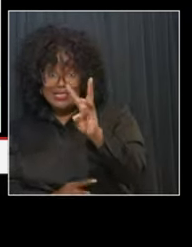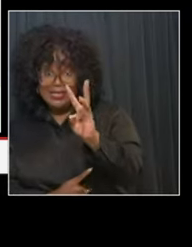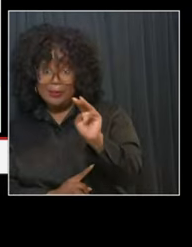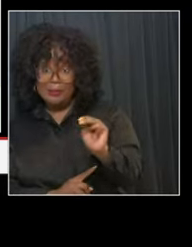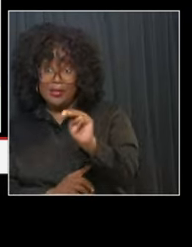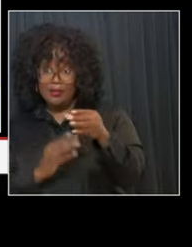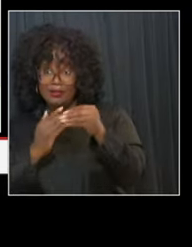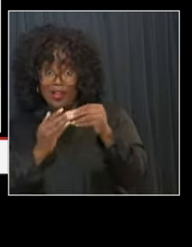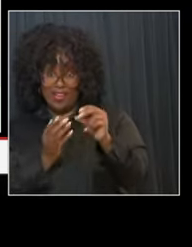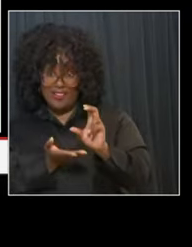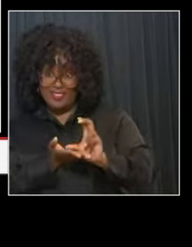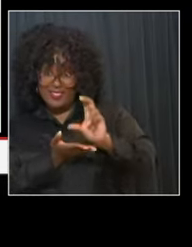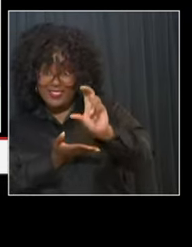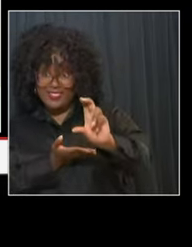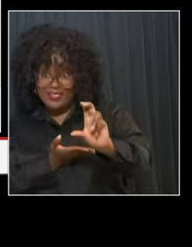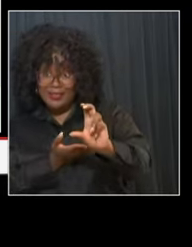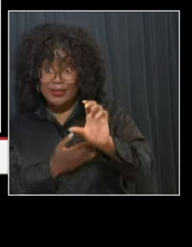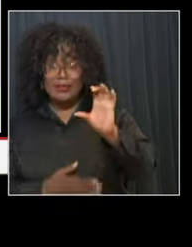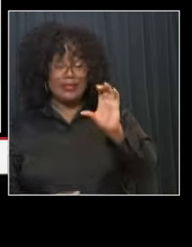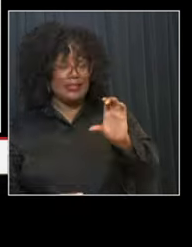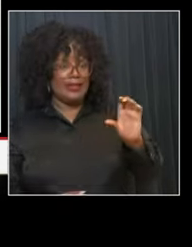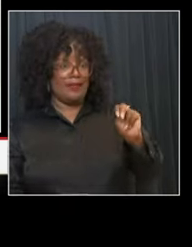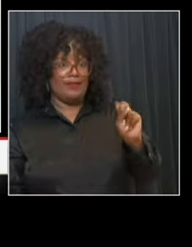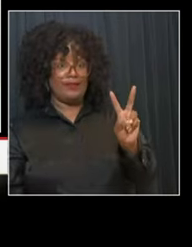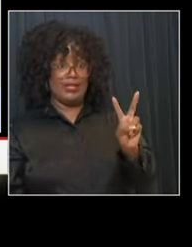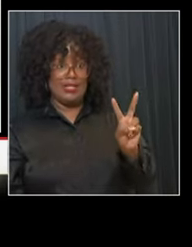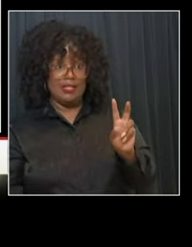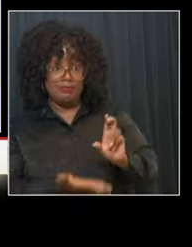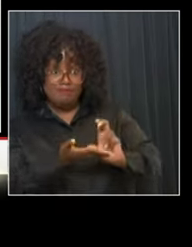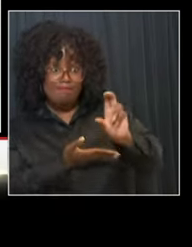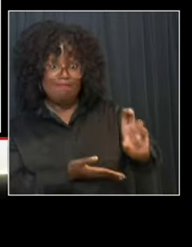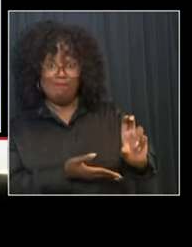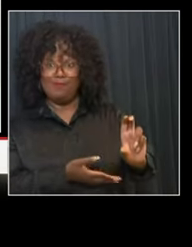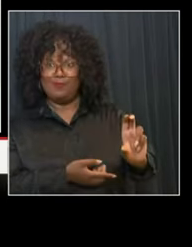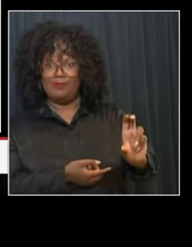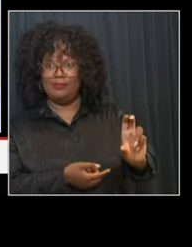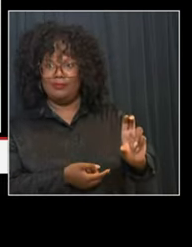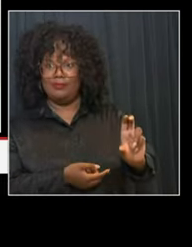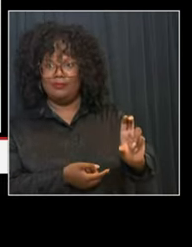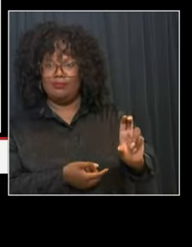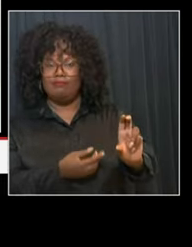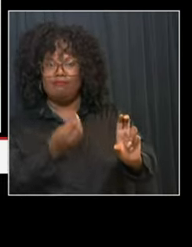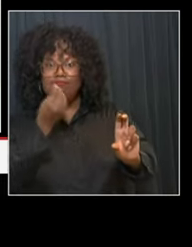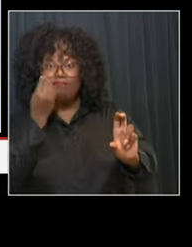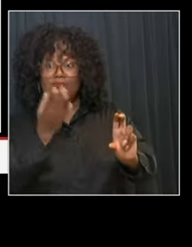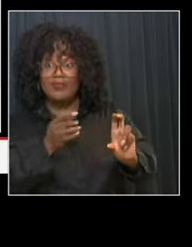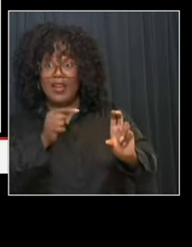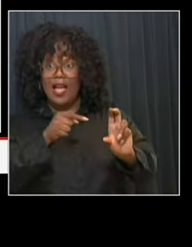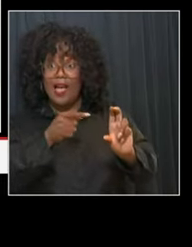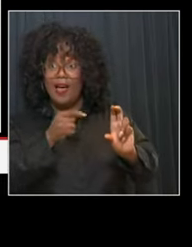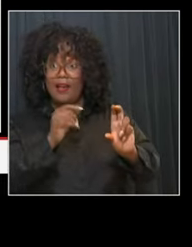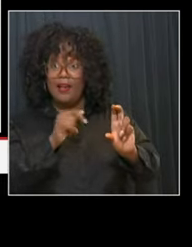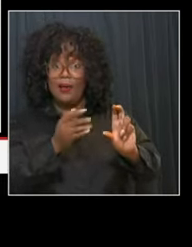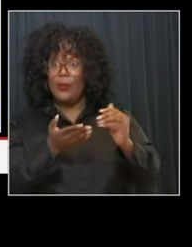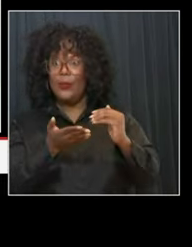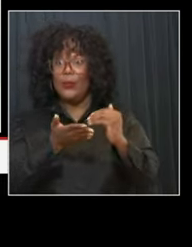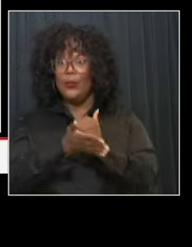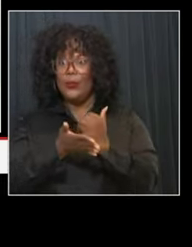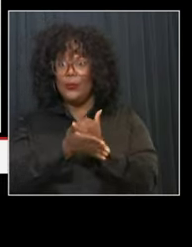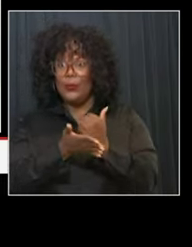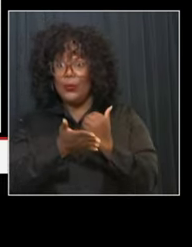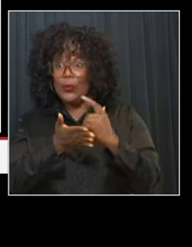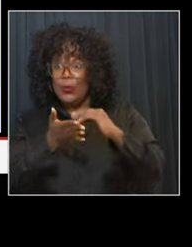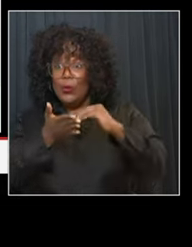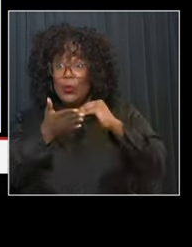very excited that we also get a brand new shelter for New York Avenue replacement. $43 million will